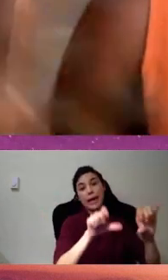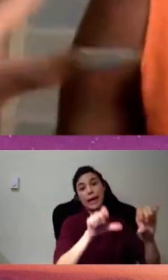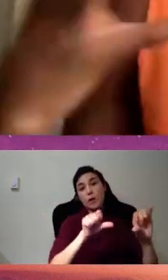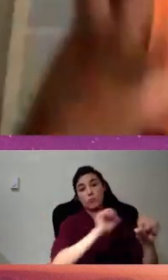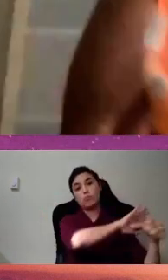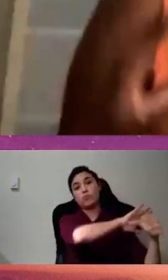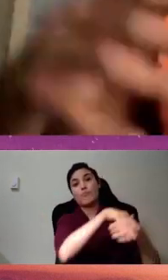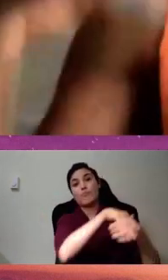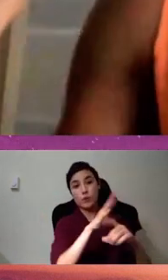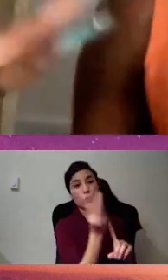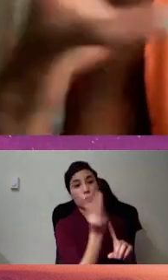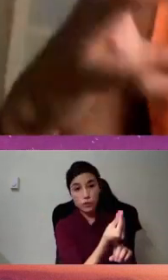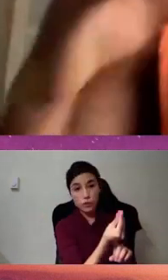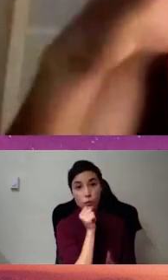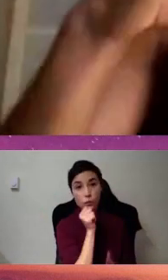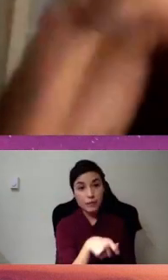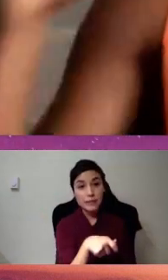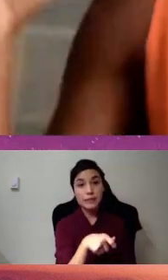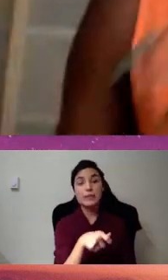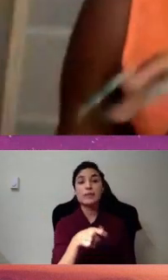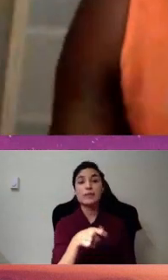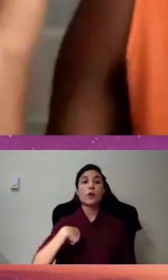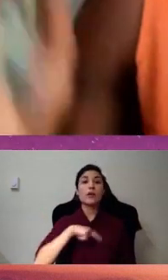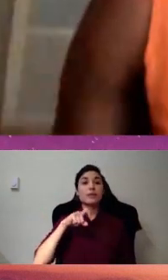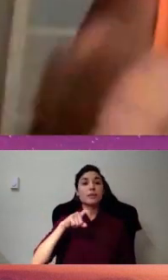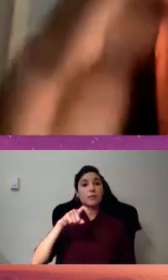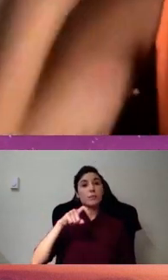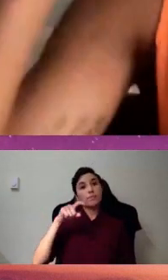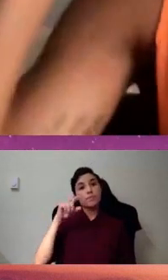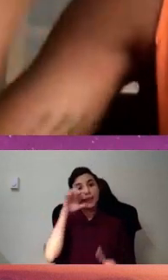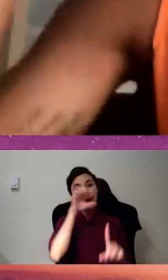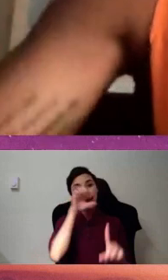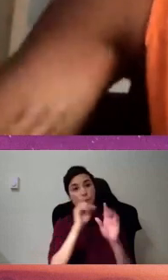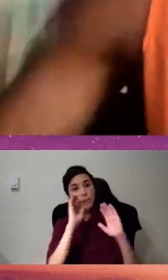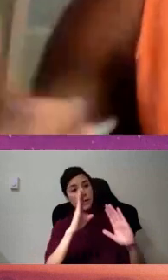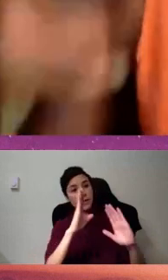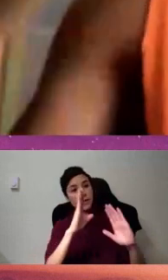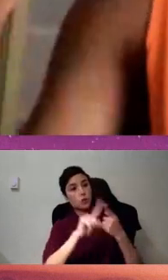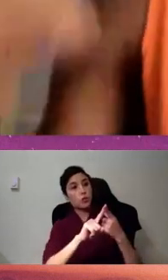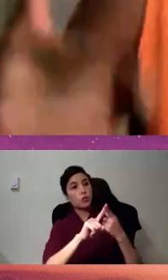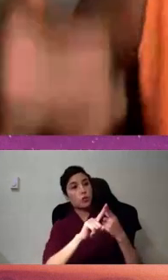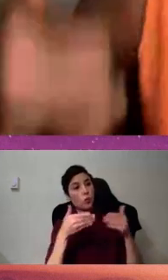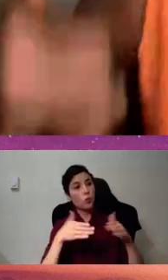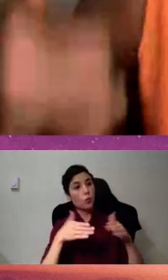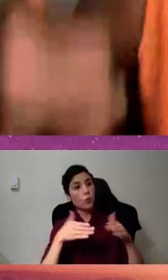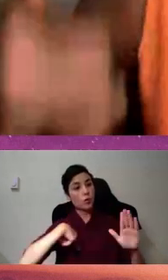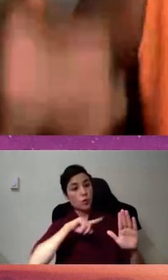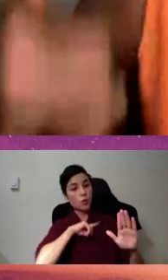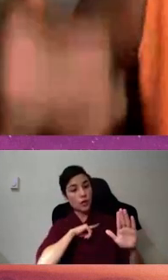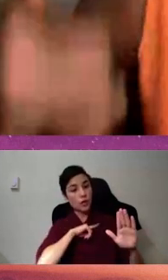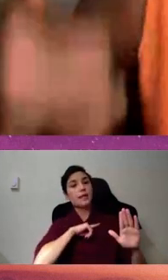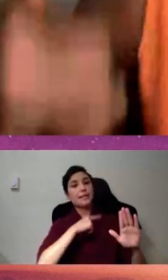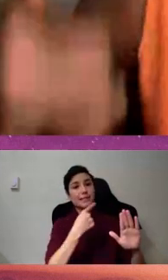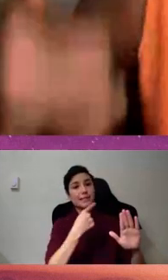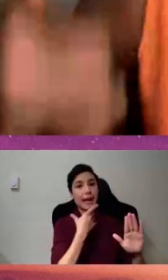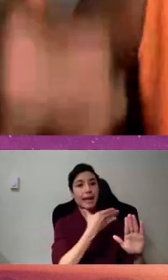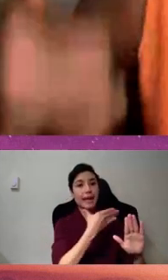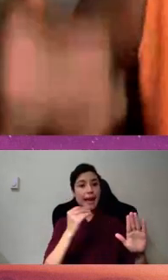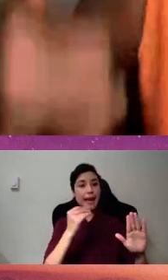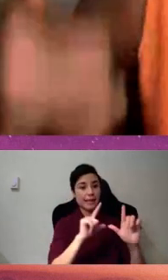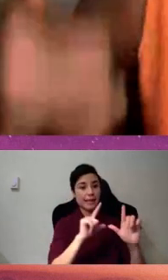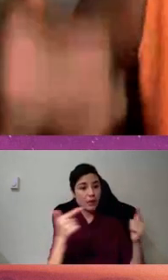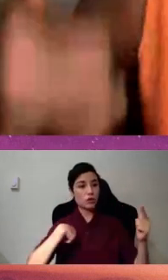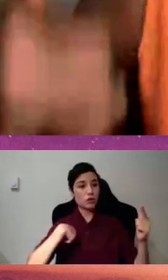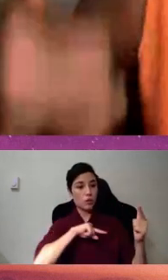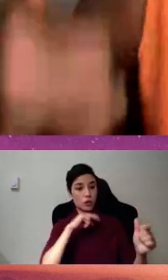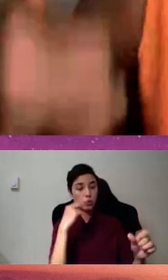well that we use language against them in derogatory ways. Let's think about other words that we can use, because words do mean things and they do have origins that